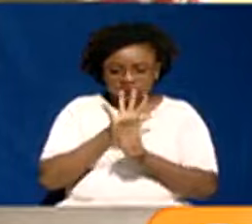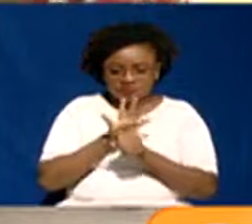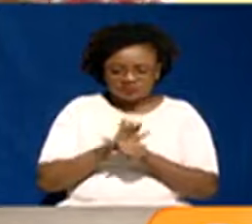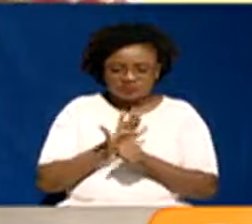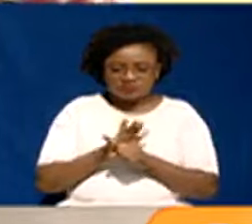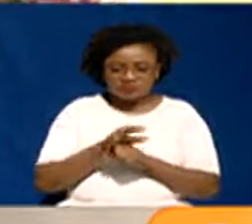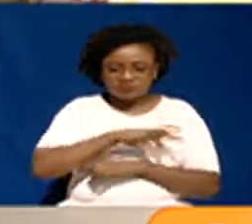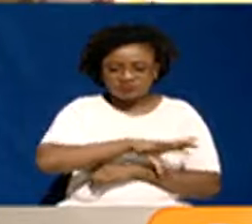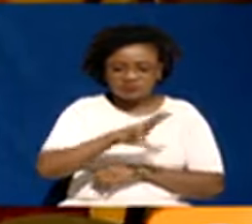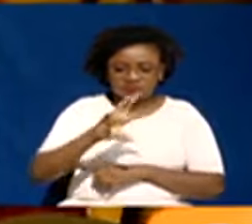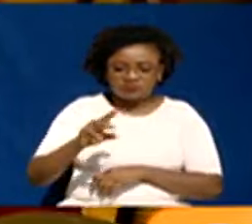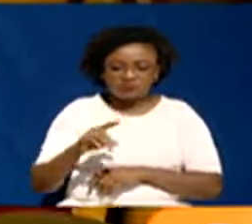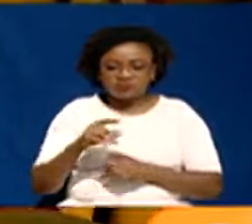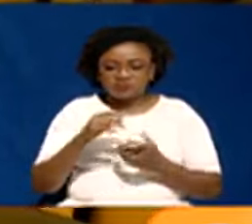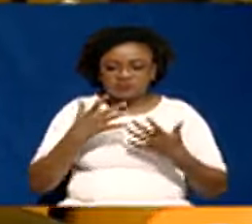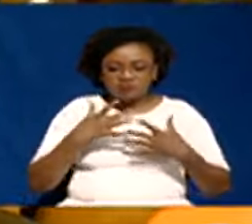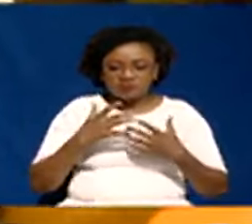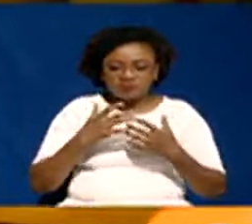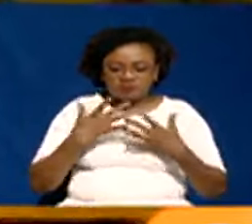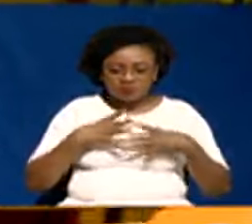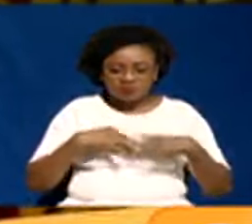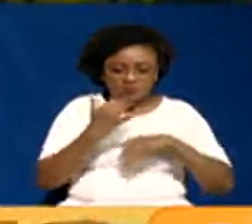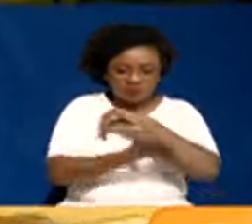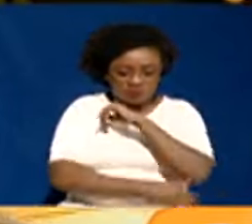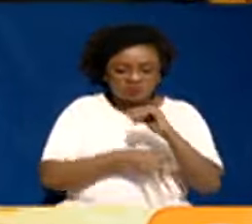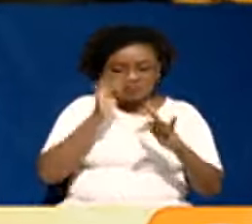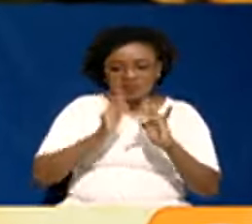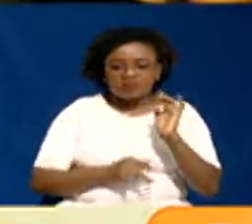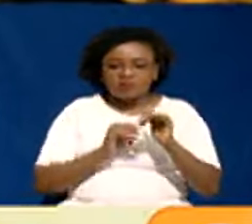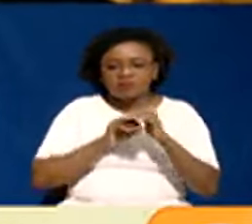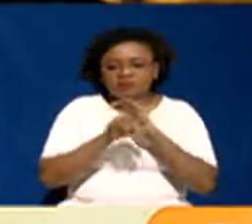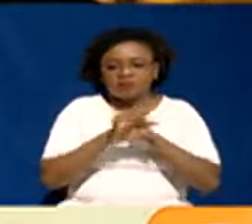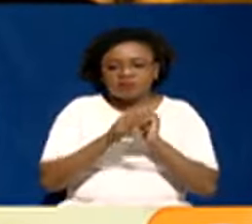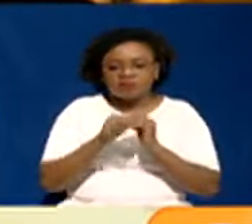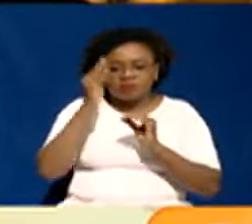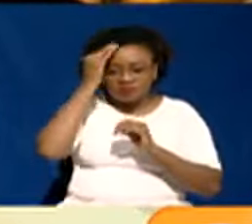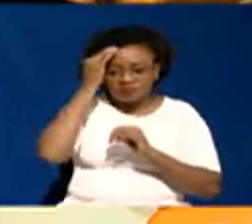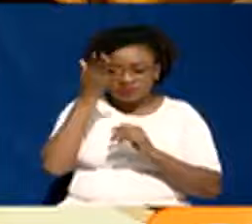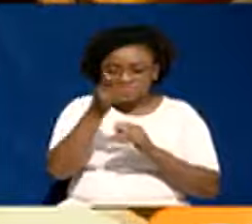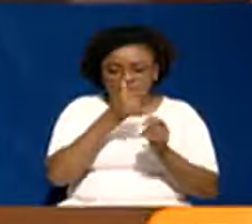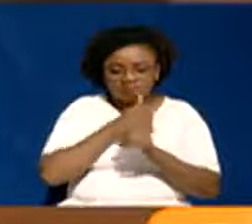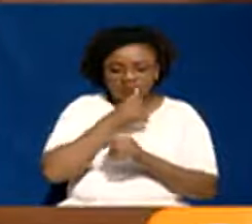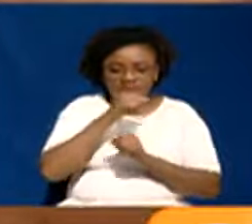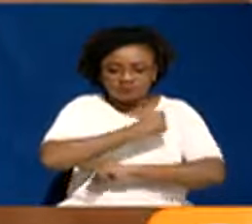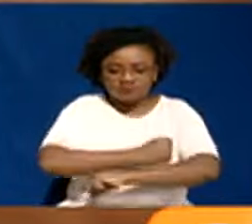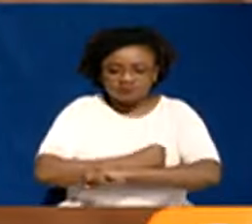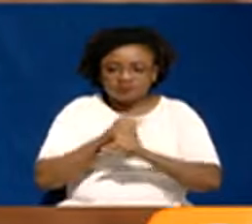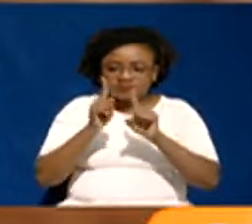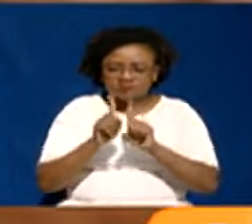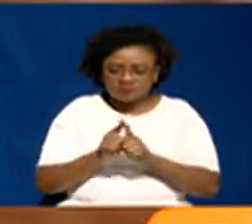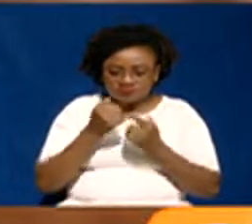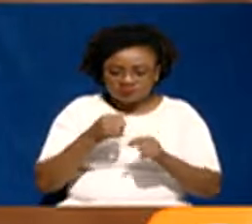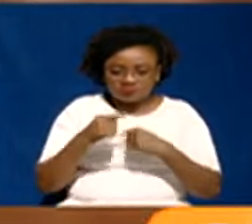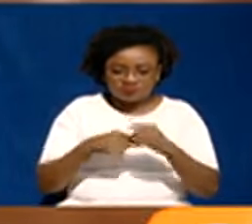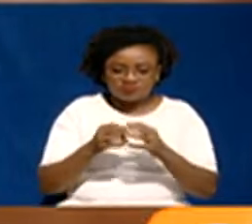counties financially challenged are not able to access the quality of education offered in private schools. The numbers are even